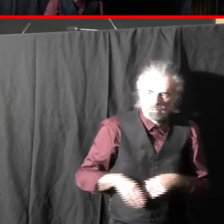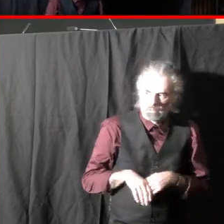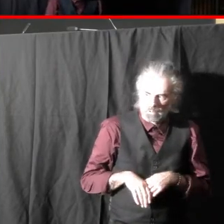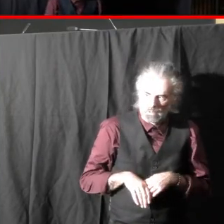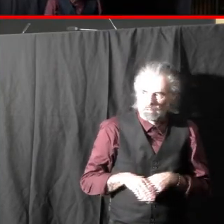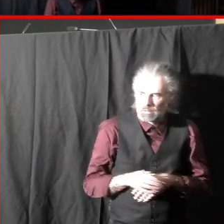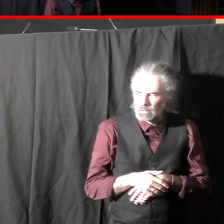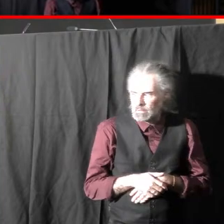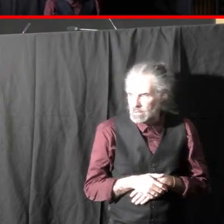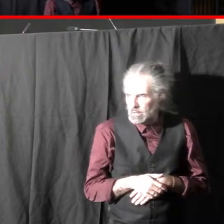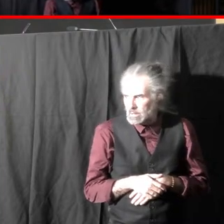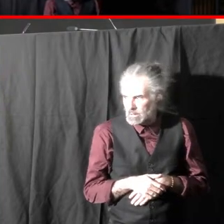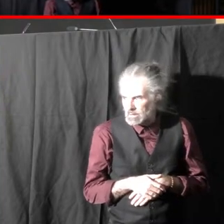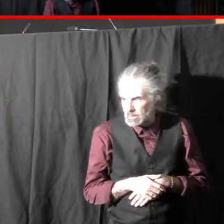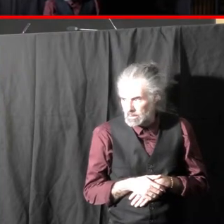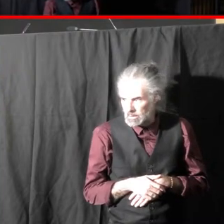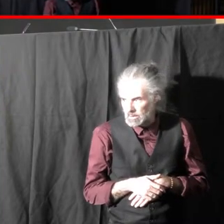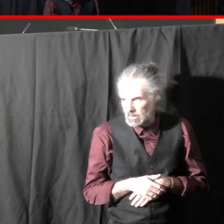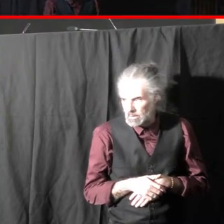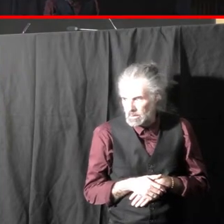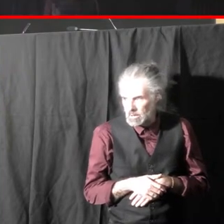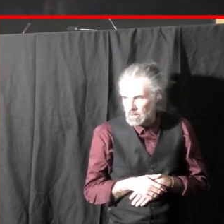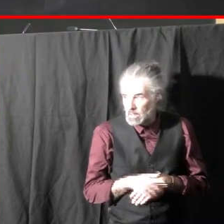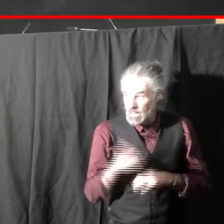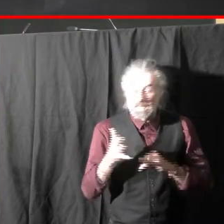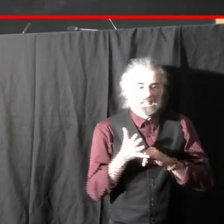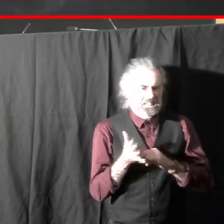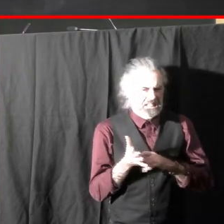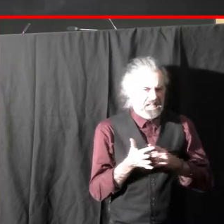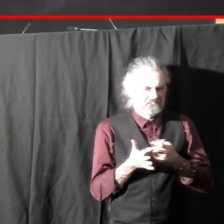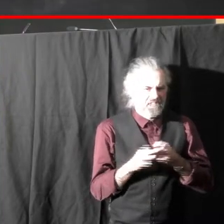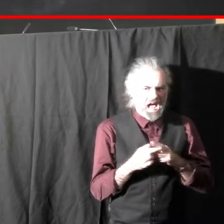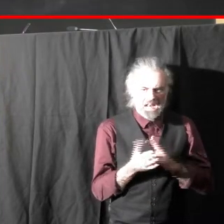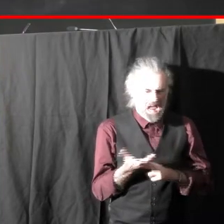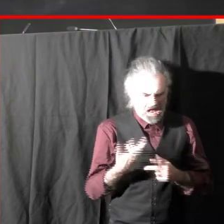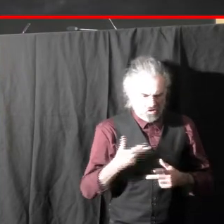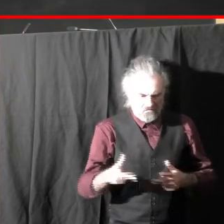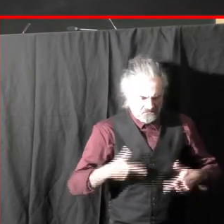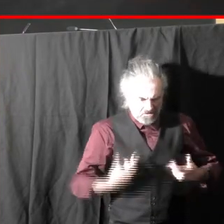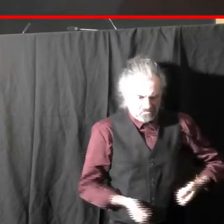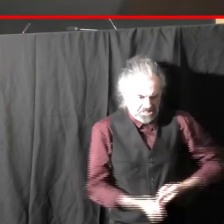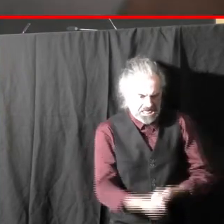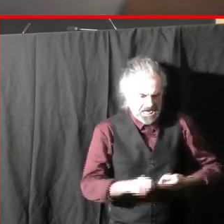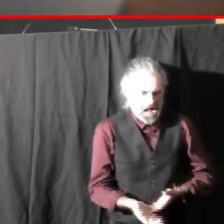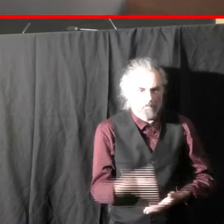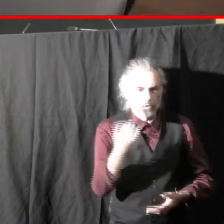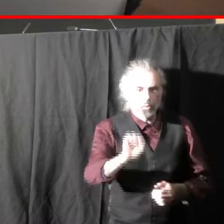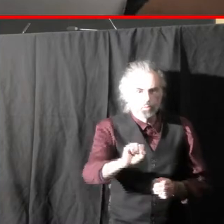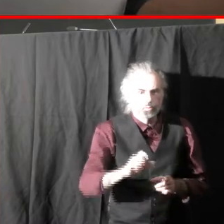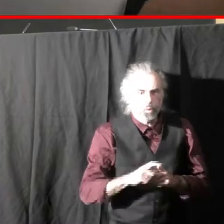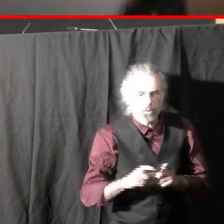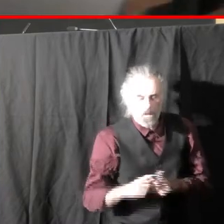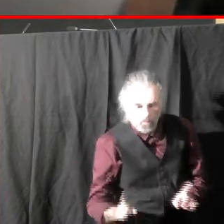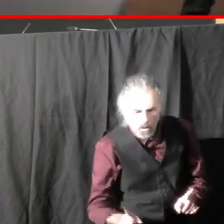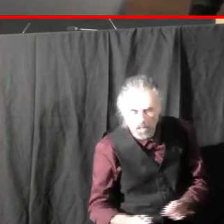What? Stefan. Stefan, how would you feel about us digging up Ruby?